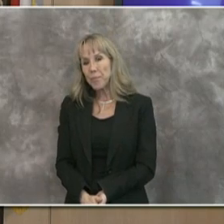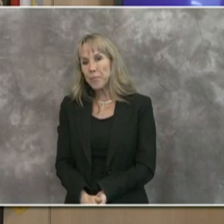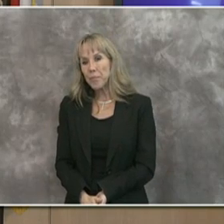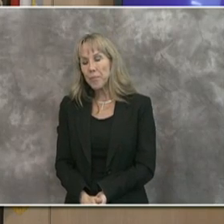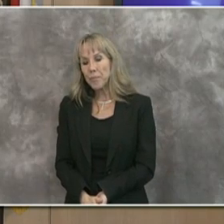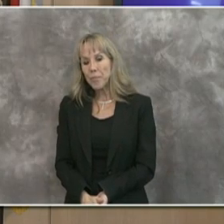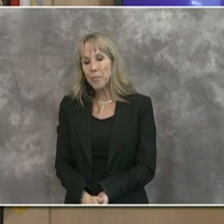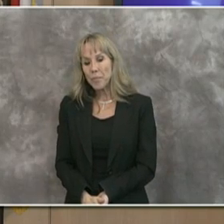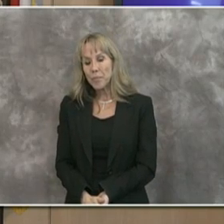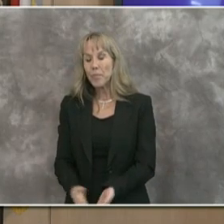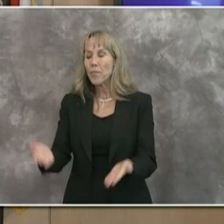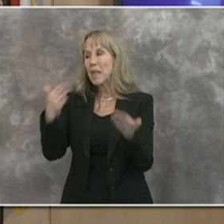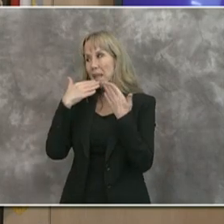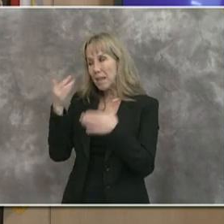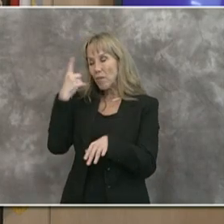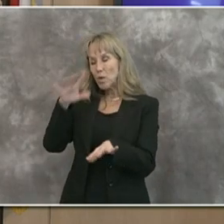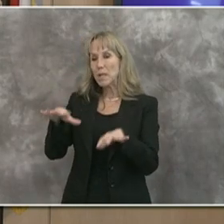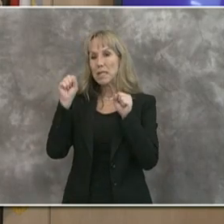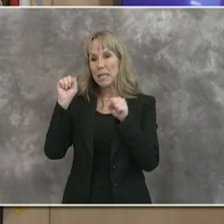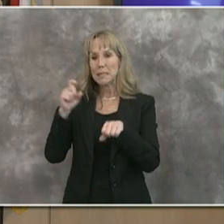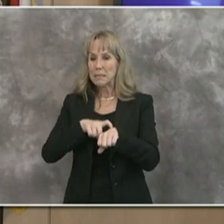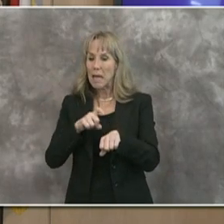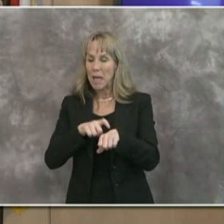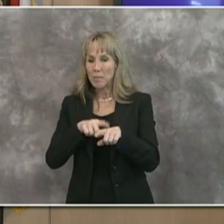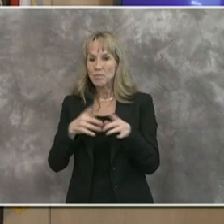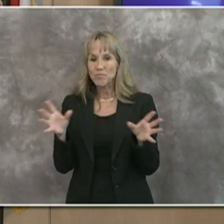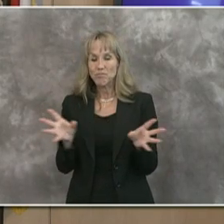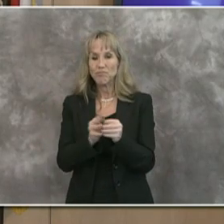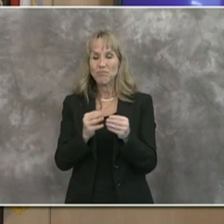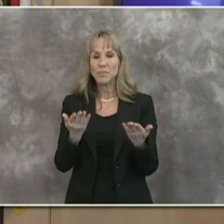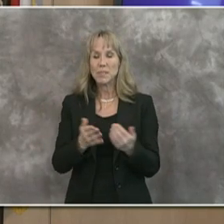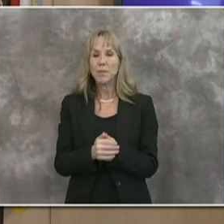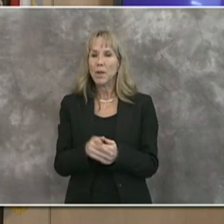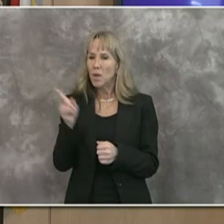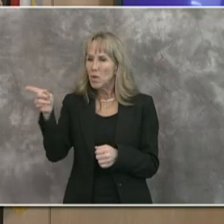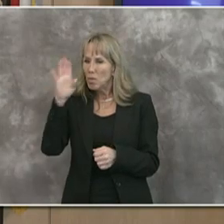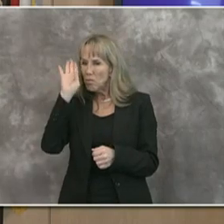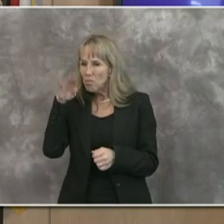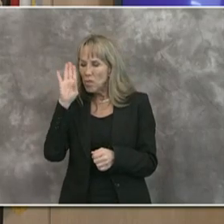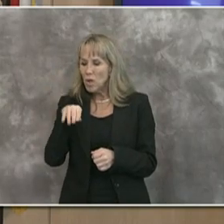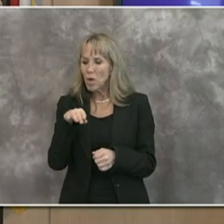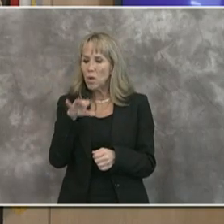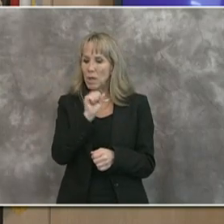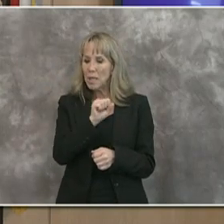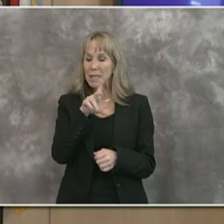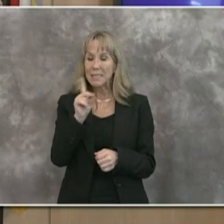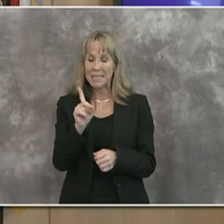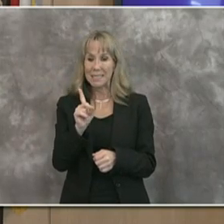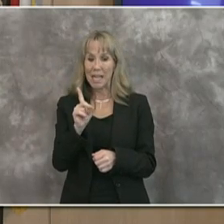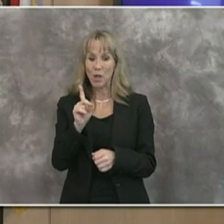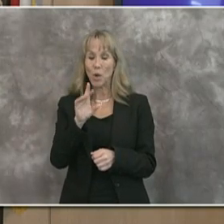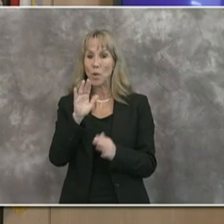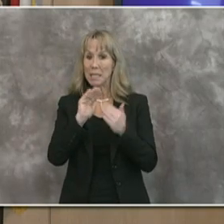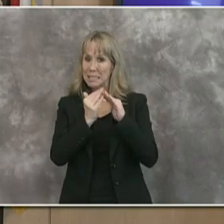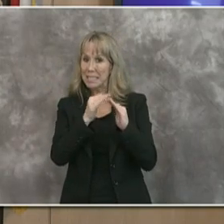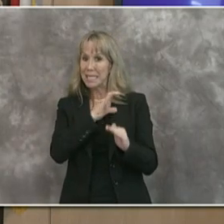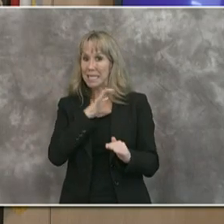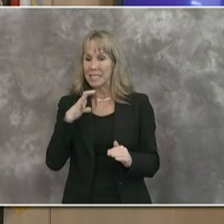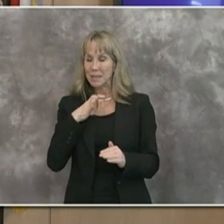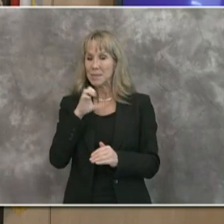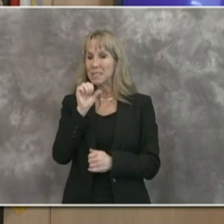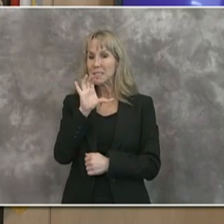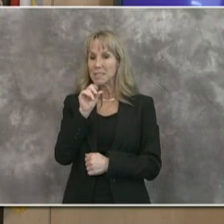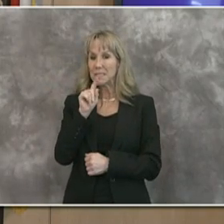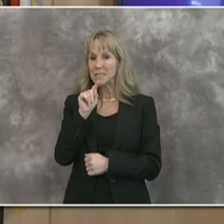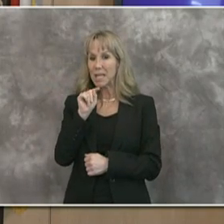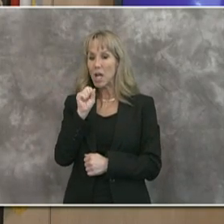Supervisor, thanks for taking the time. You're no doubt aware that San Diego City Councilman Scott Sherman held a news